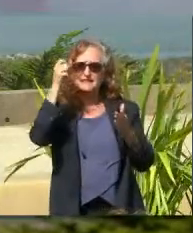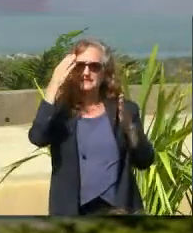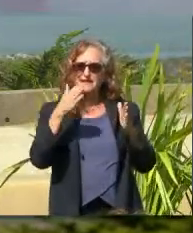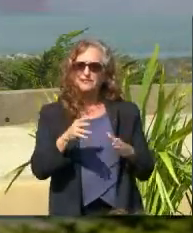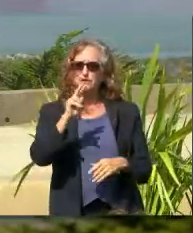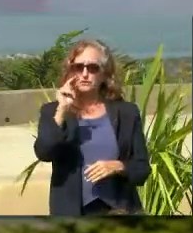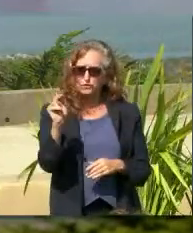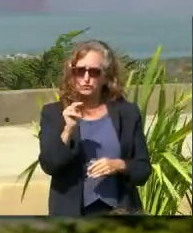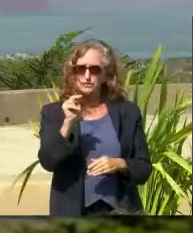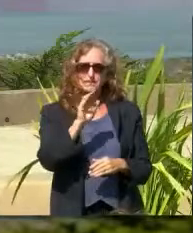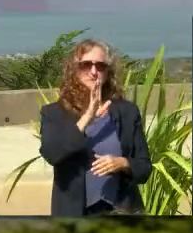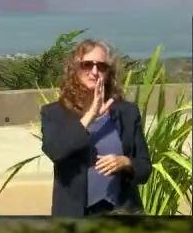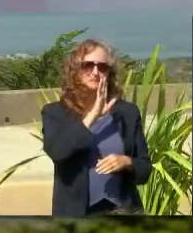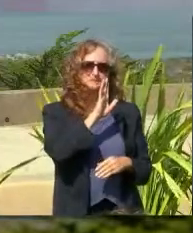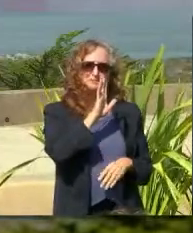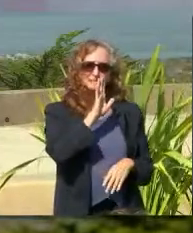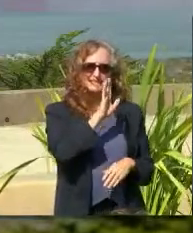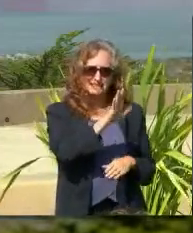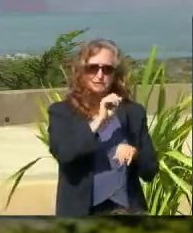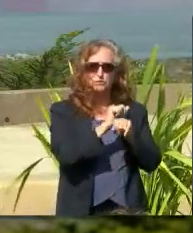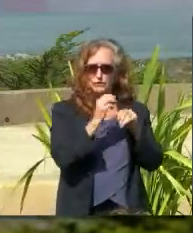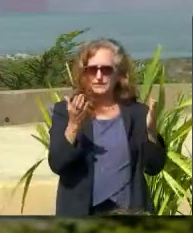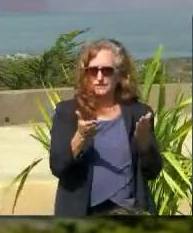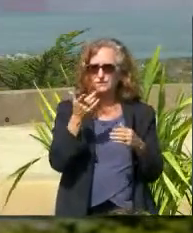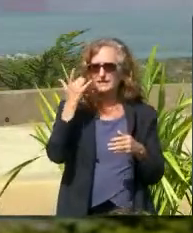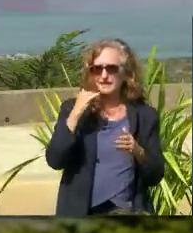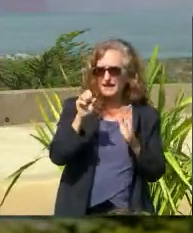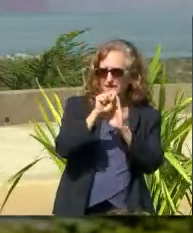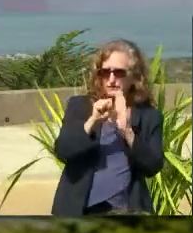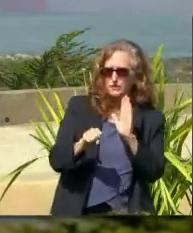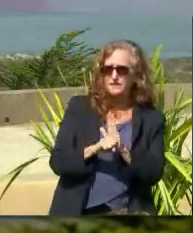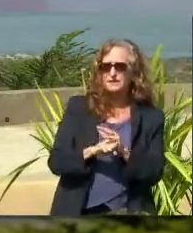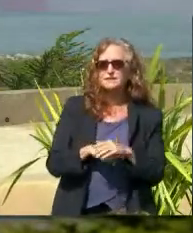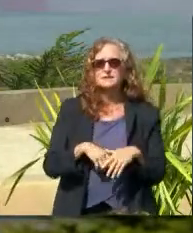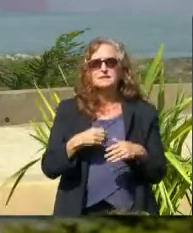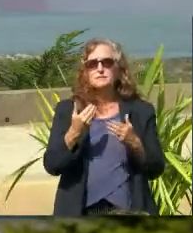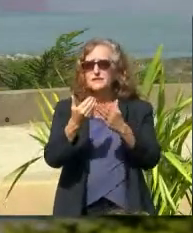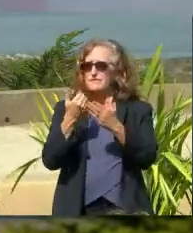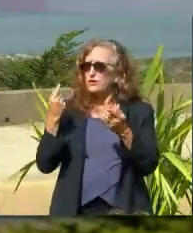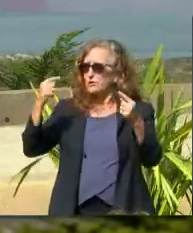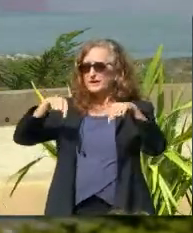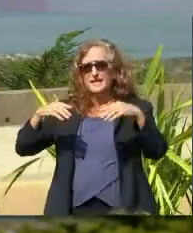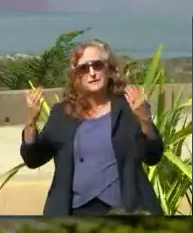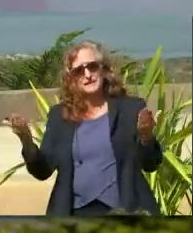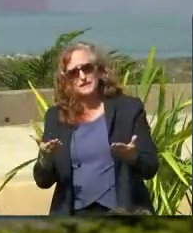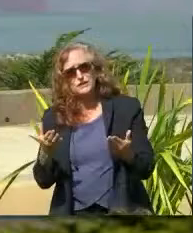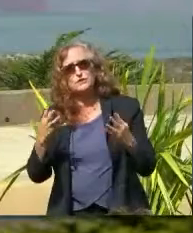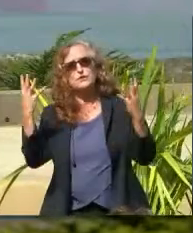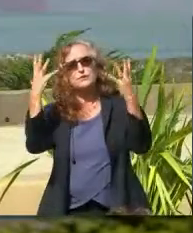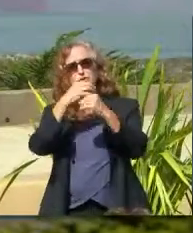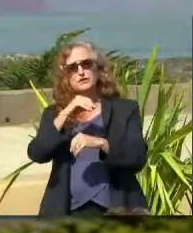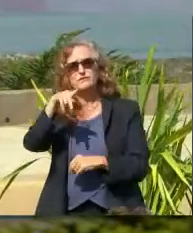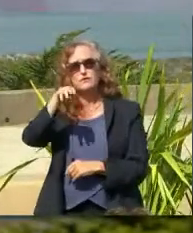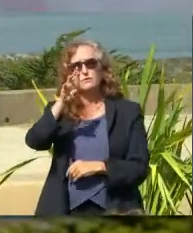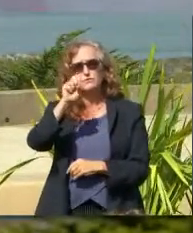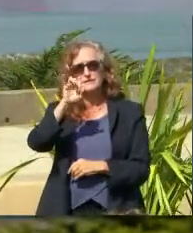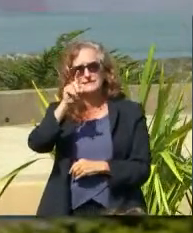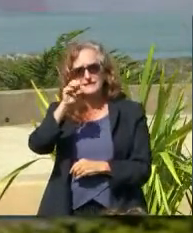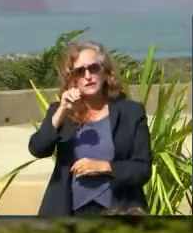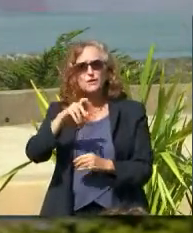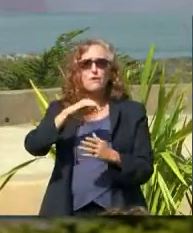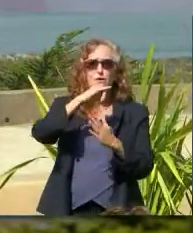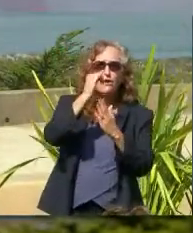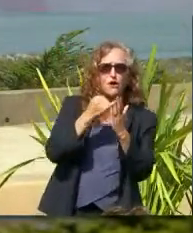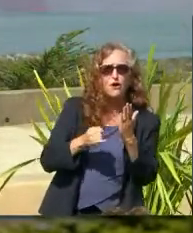California. Before we came out today to see the beautiful Presidio and learn about the importance of arts and culture and lifting us all up and setting us